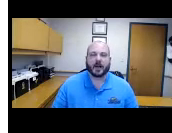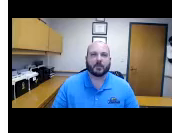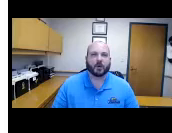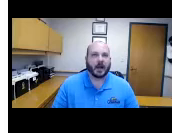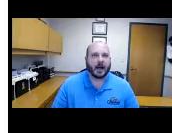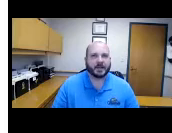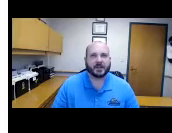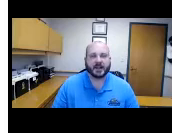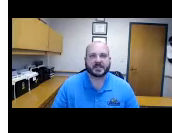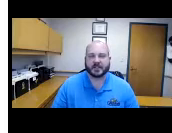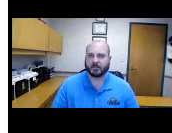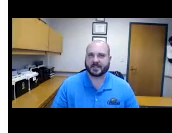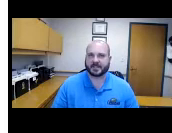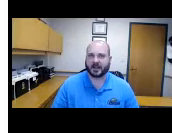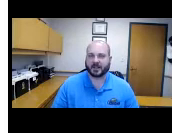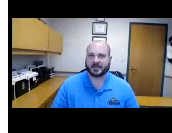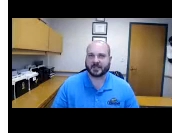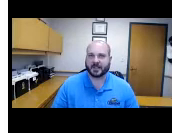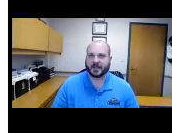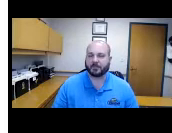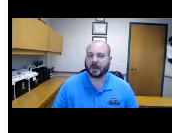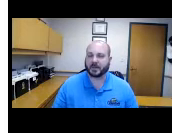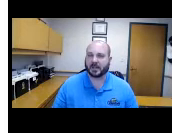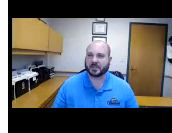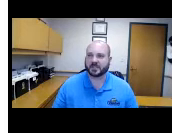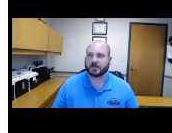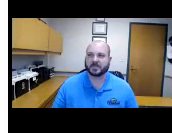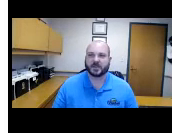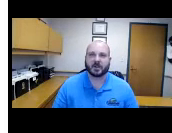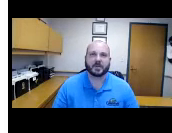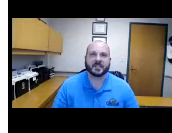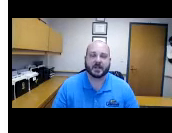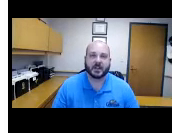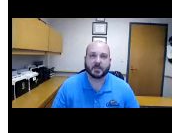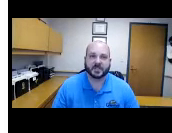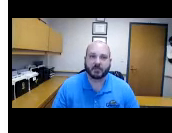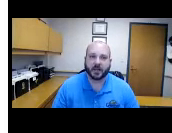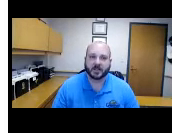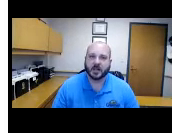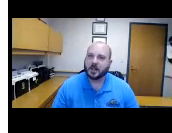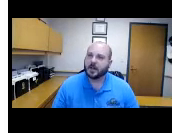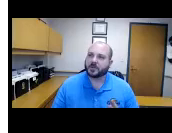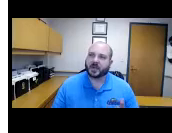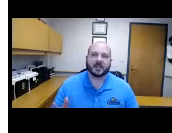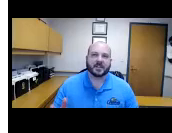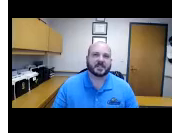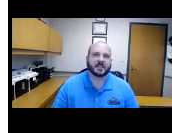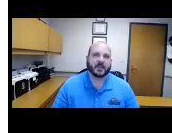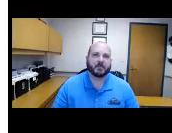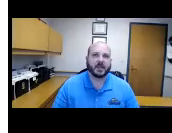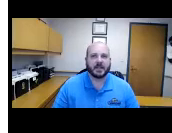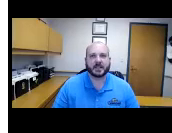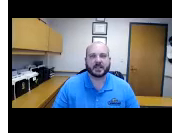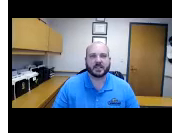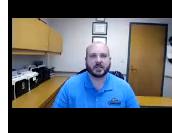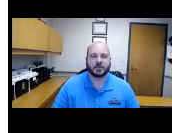other more highly vaccinated race and ethnicity population subgroups that are up in the 70% range. So again, this is something